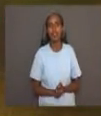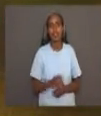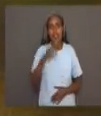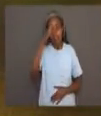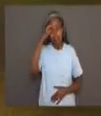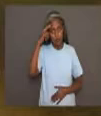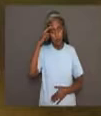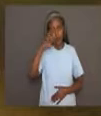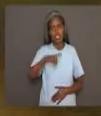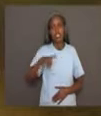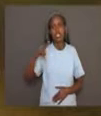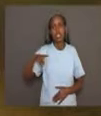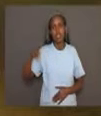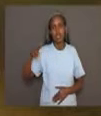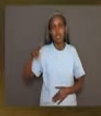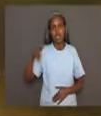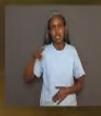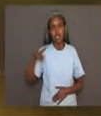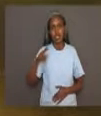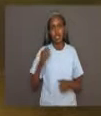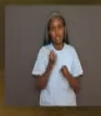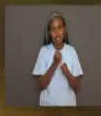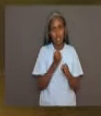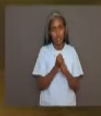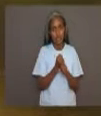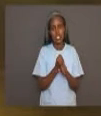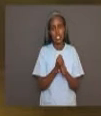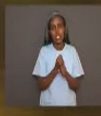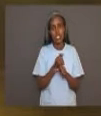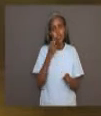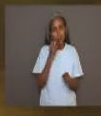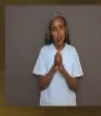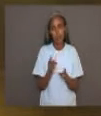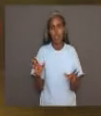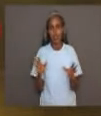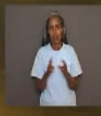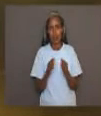Because statistics deals with the proper collection,